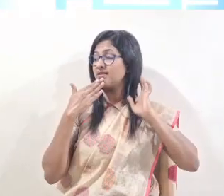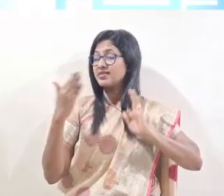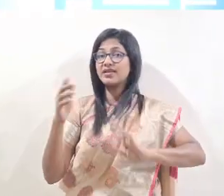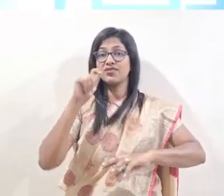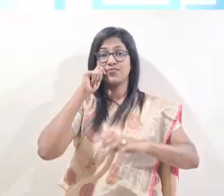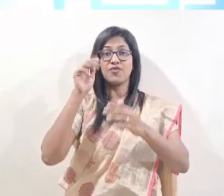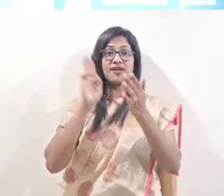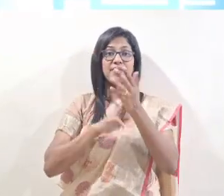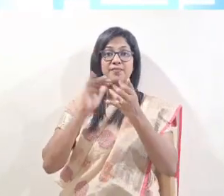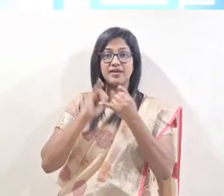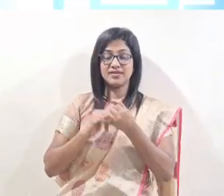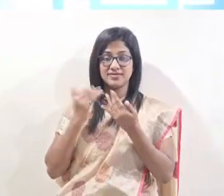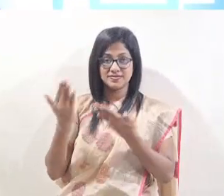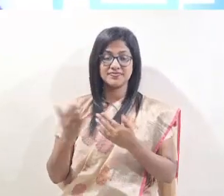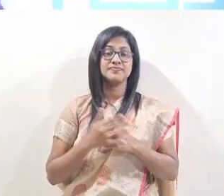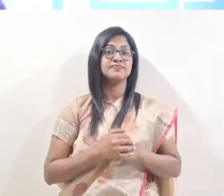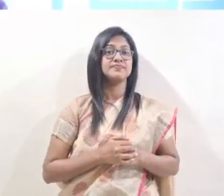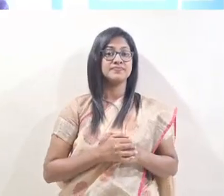Thank you, Mukund. And